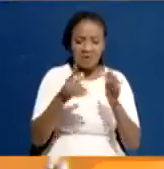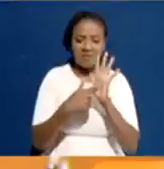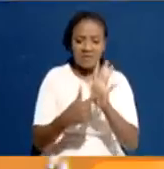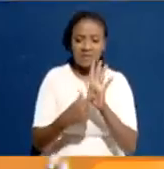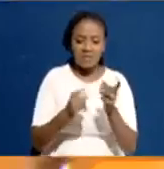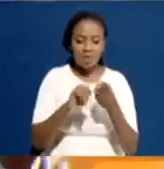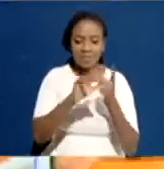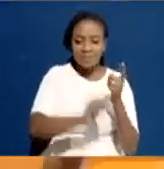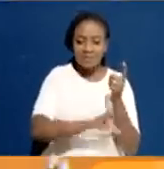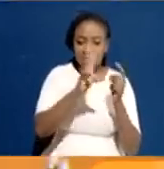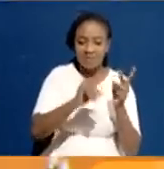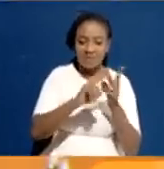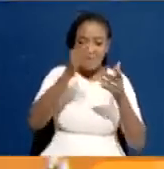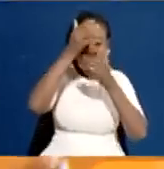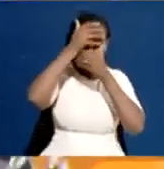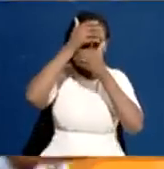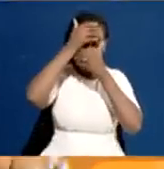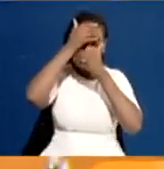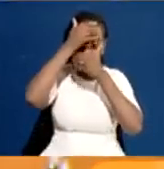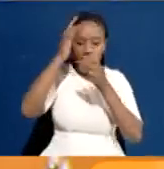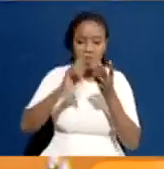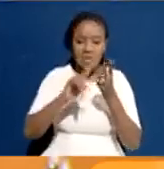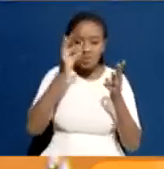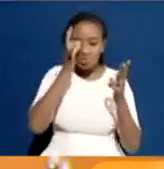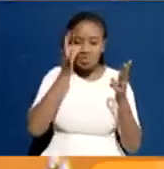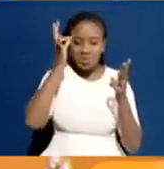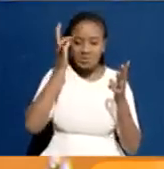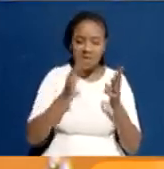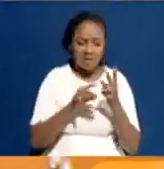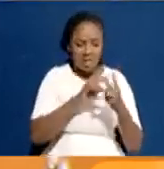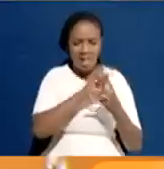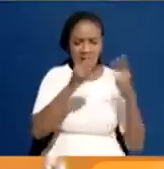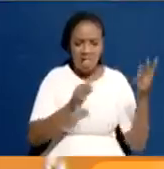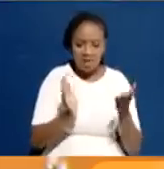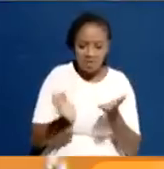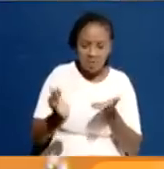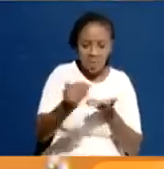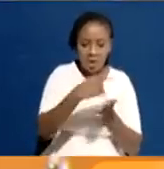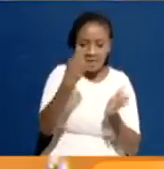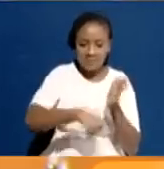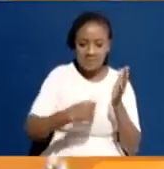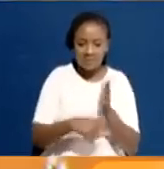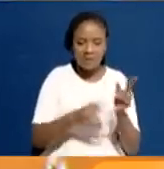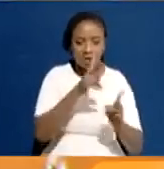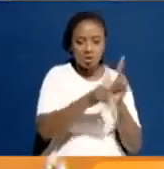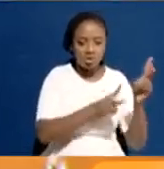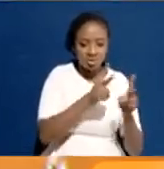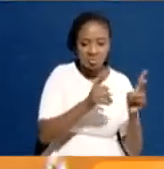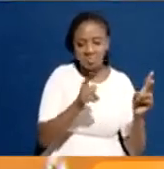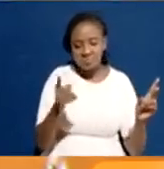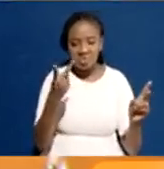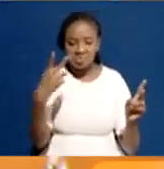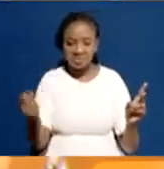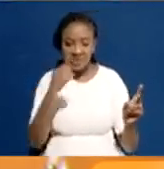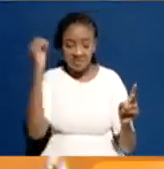Africa, Morocco, Tunisia. They collect between 22 and